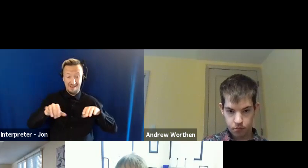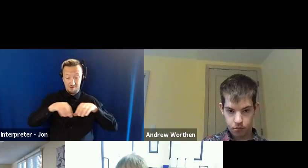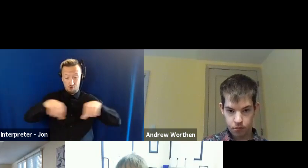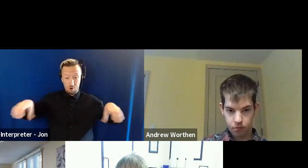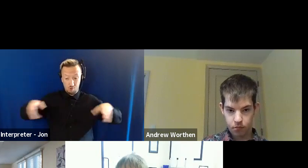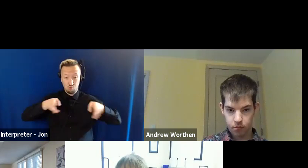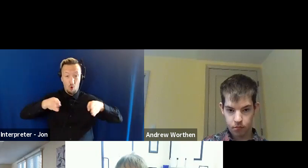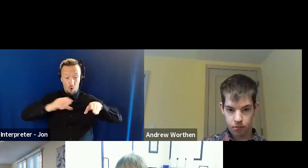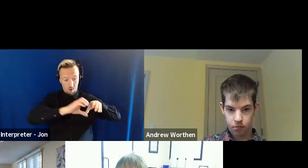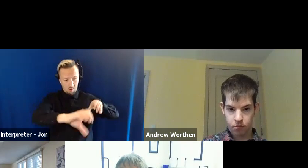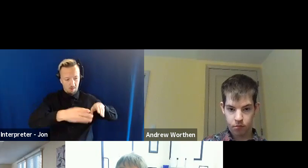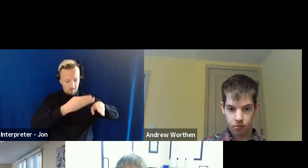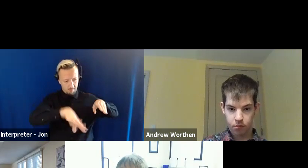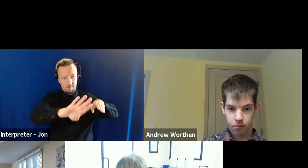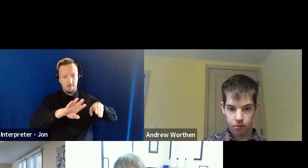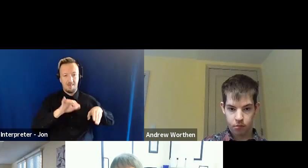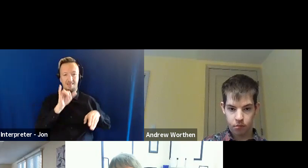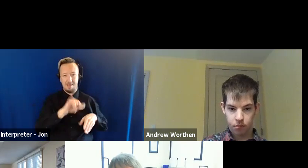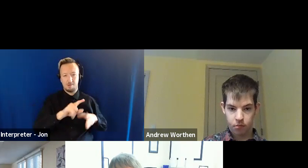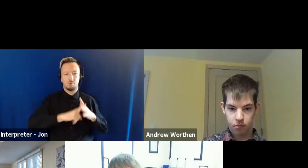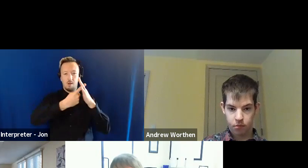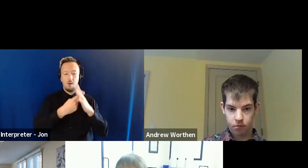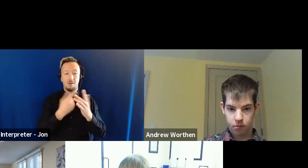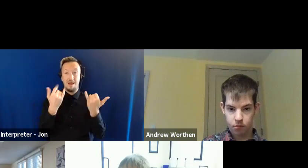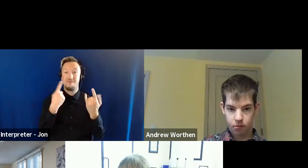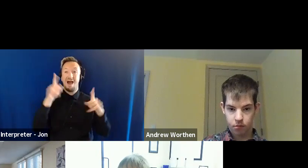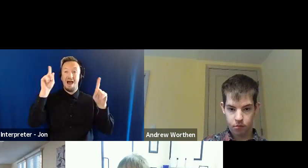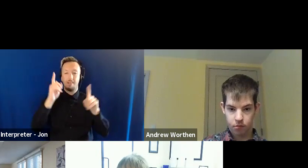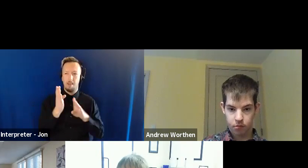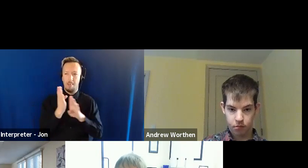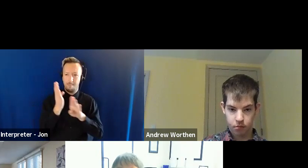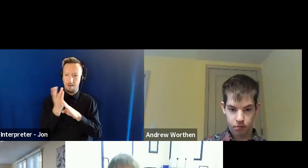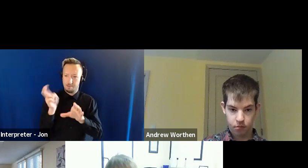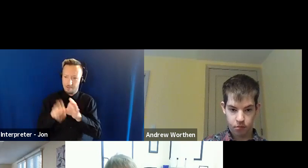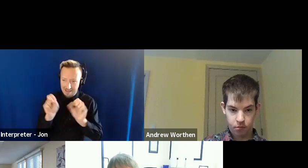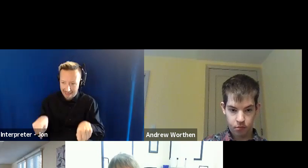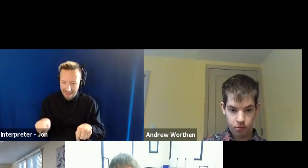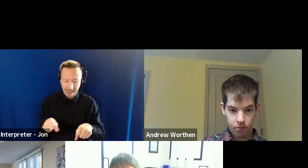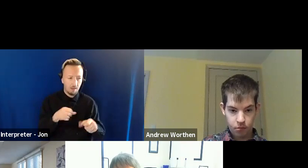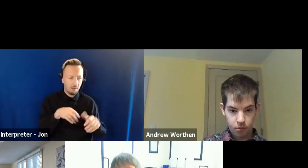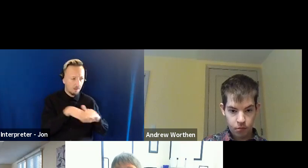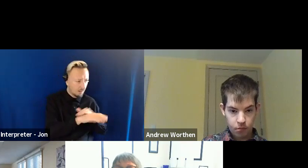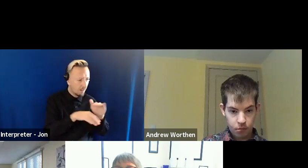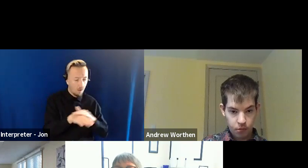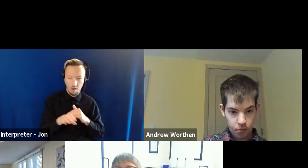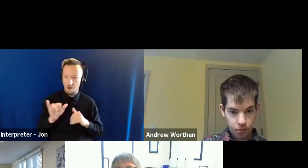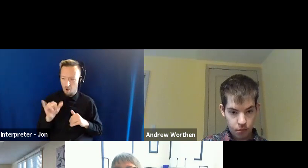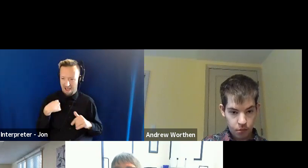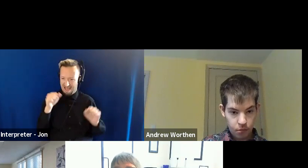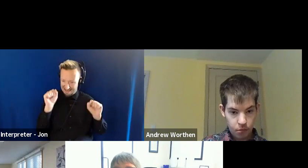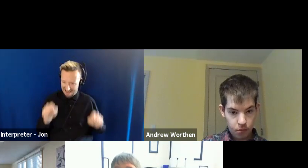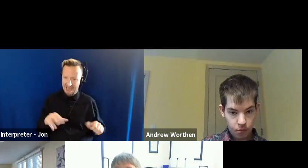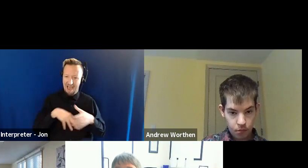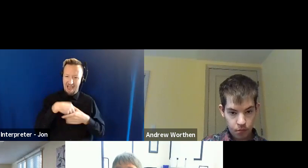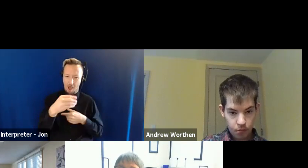doors that we could get out of and buses that we could get on and get across town, we started leaving our homes and going out into